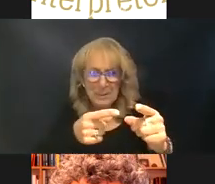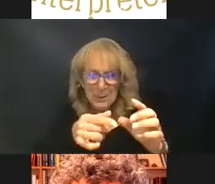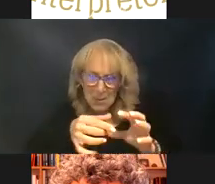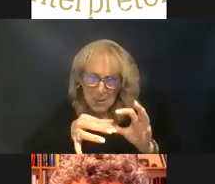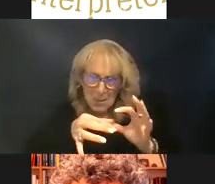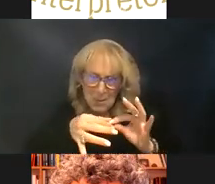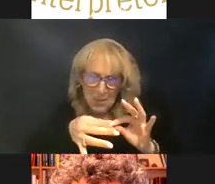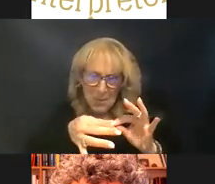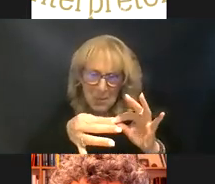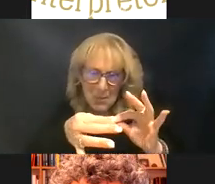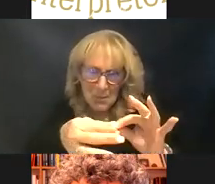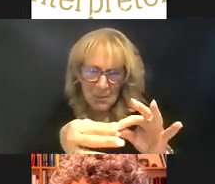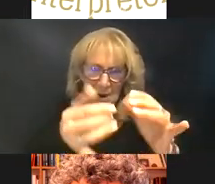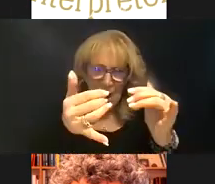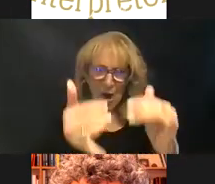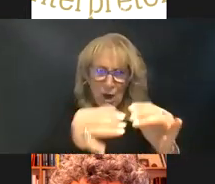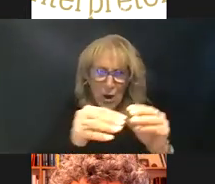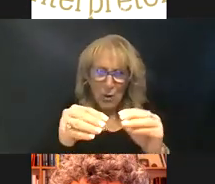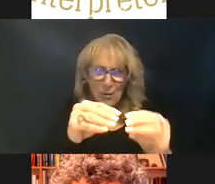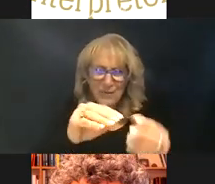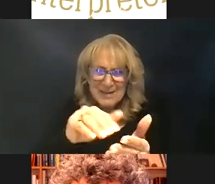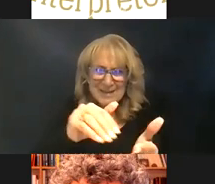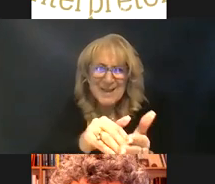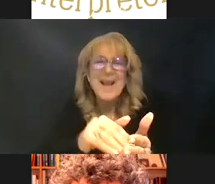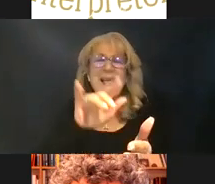It's this flow pattern that eventually causes the ring to form.